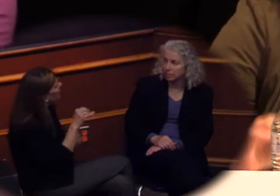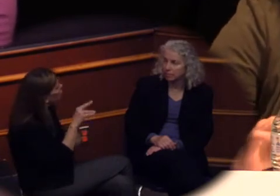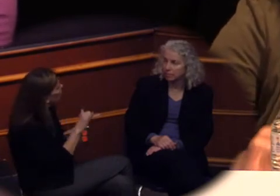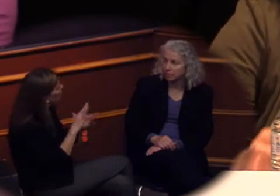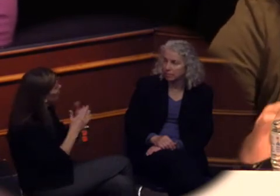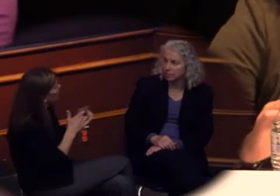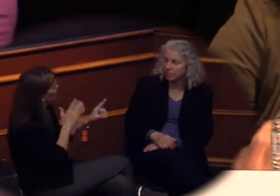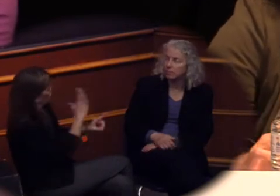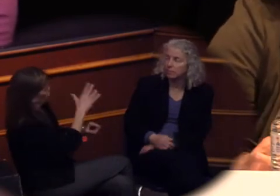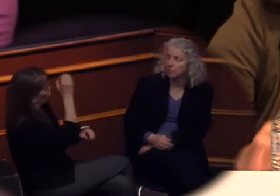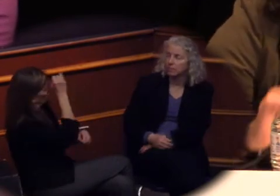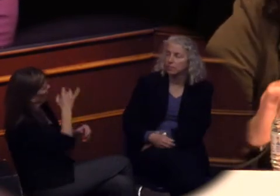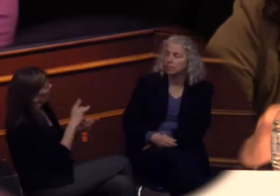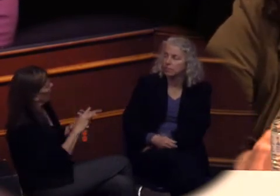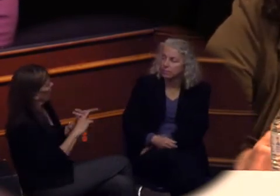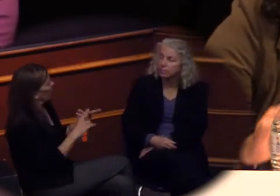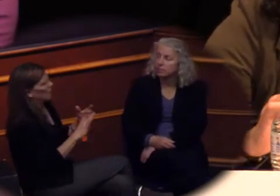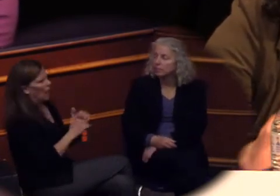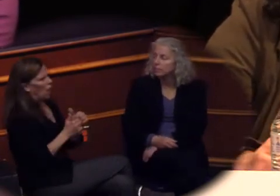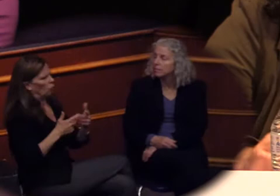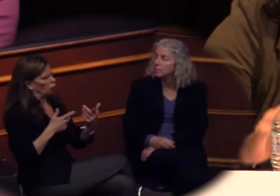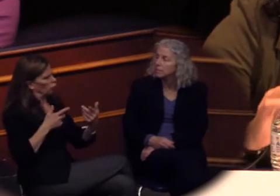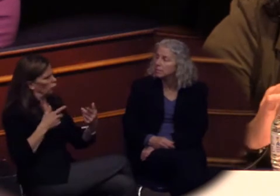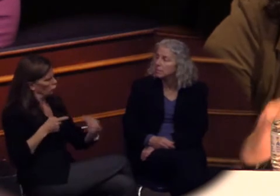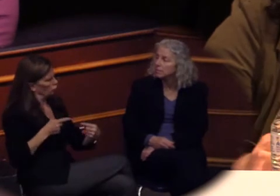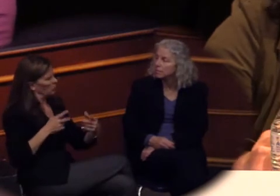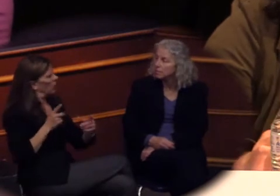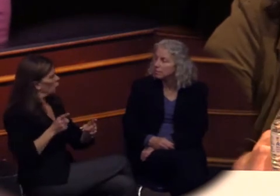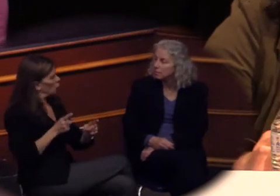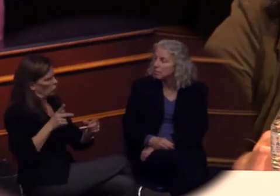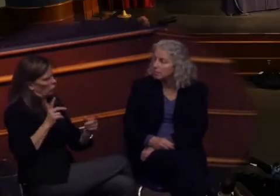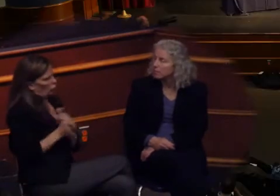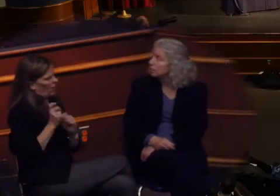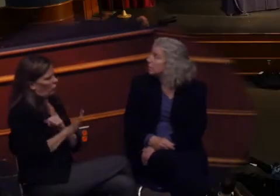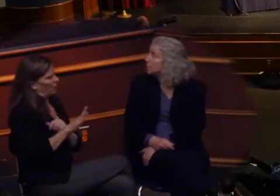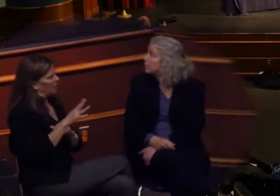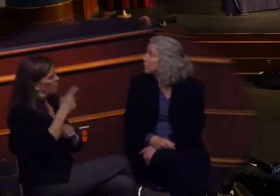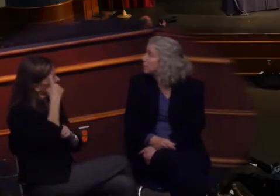current debate with him to try to change his mind?